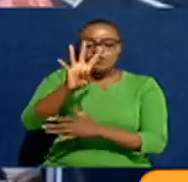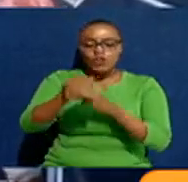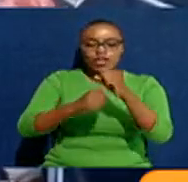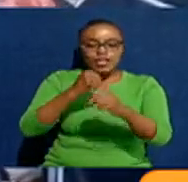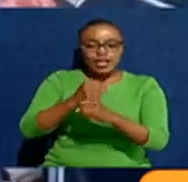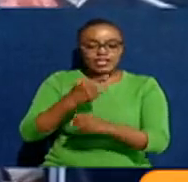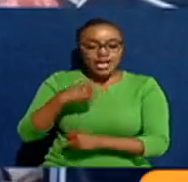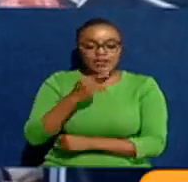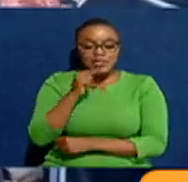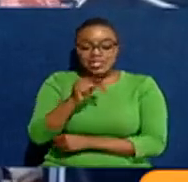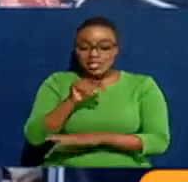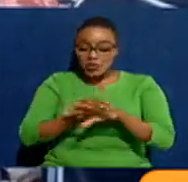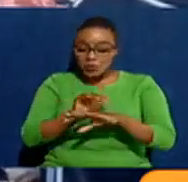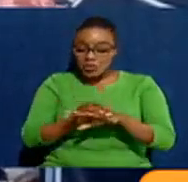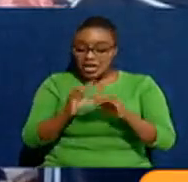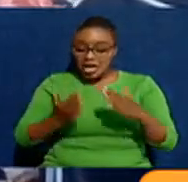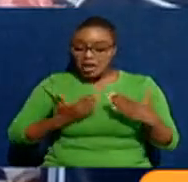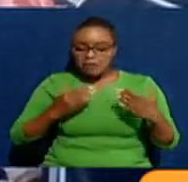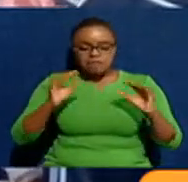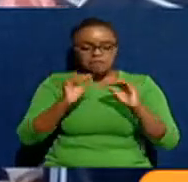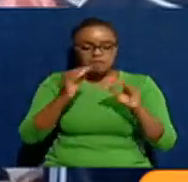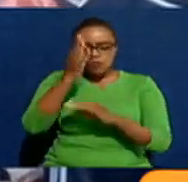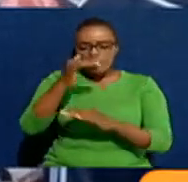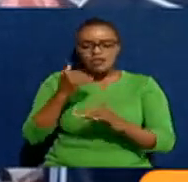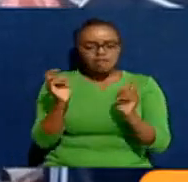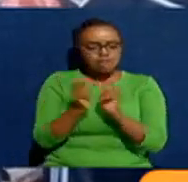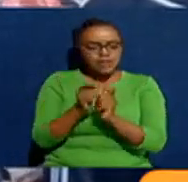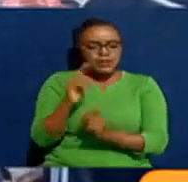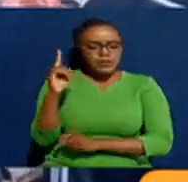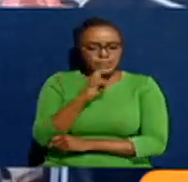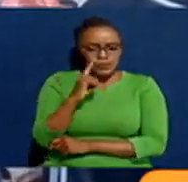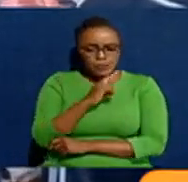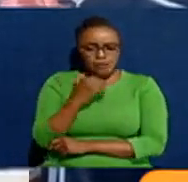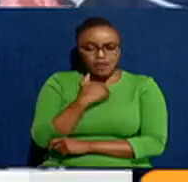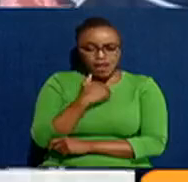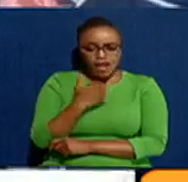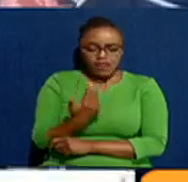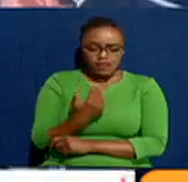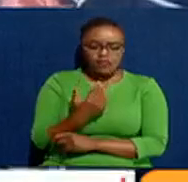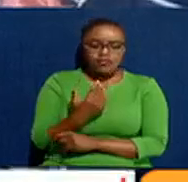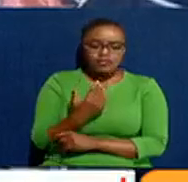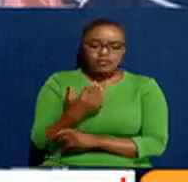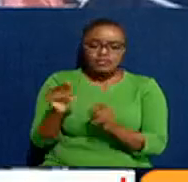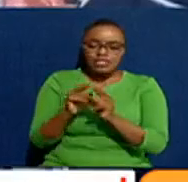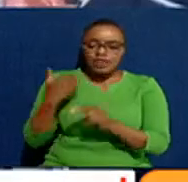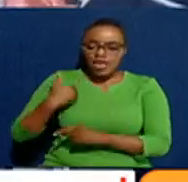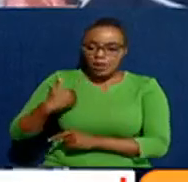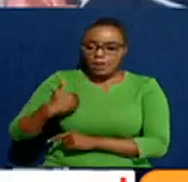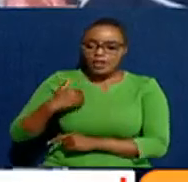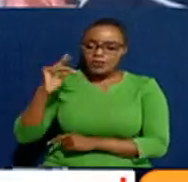cannot count that she was happy, because she was in pain. She had gone several